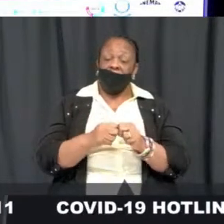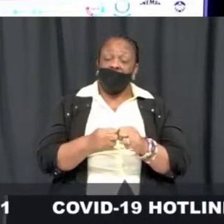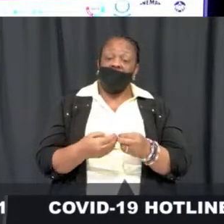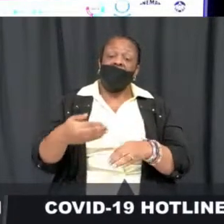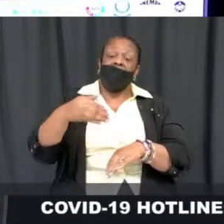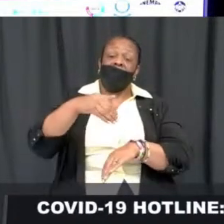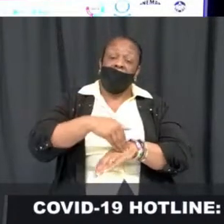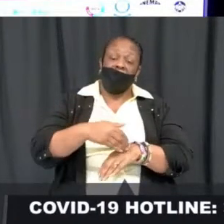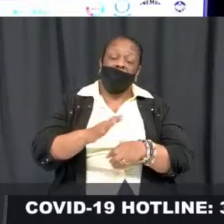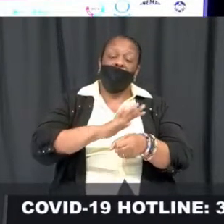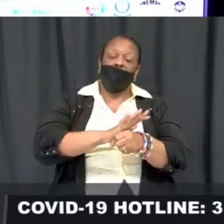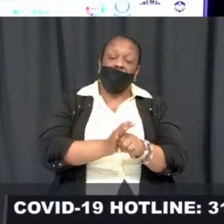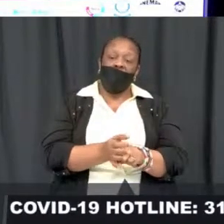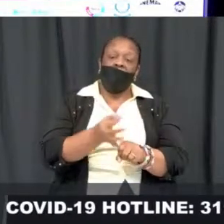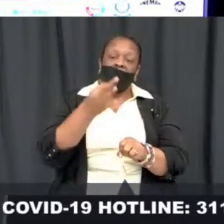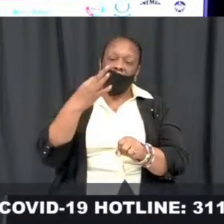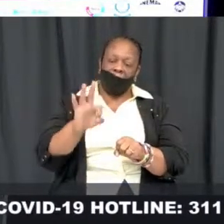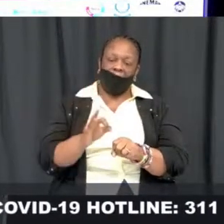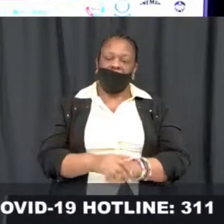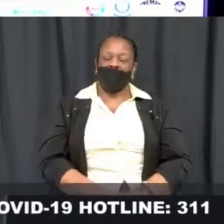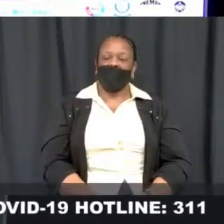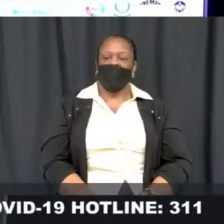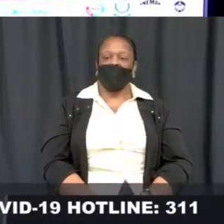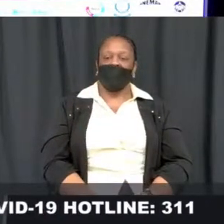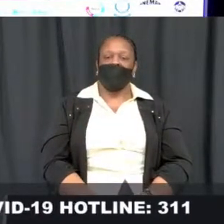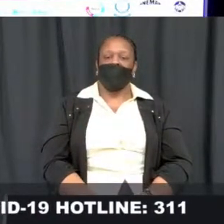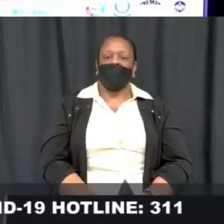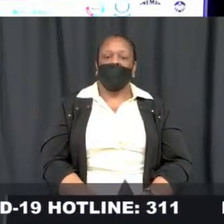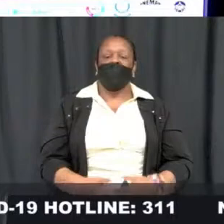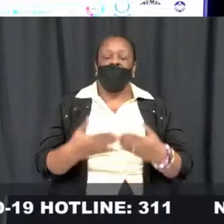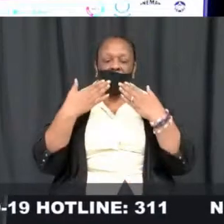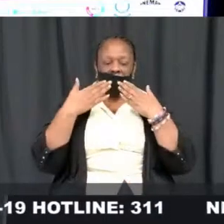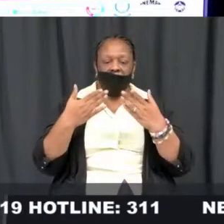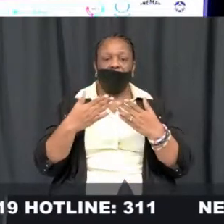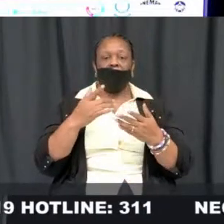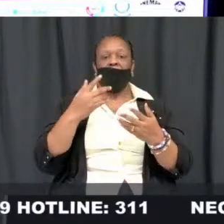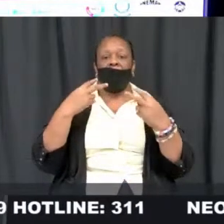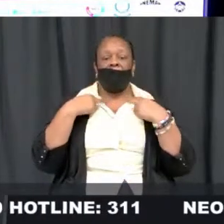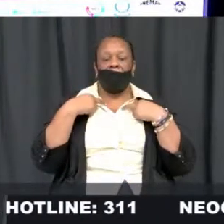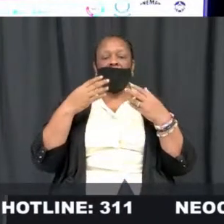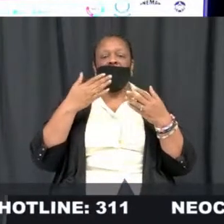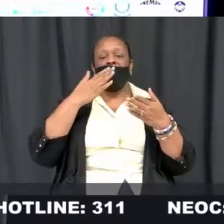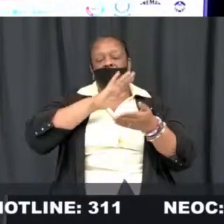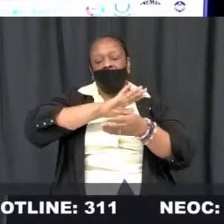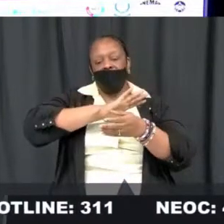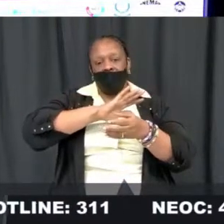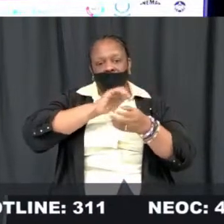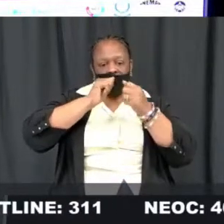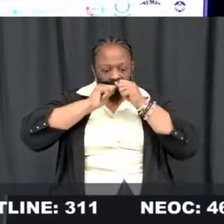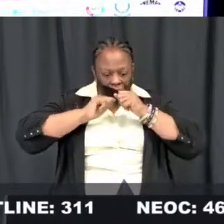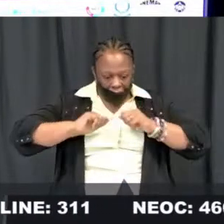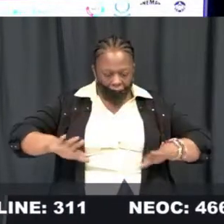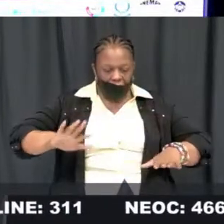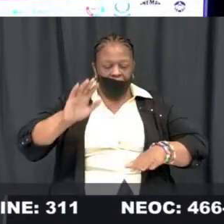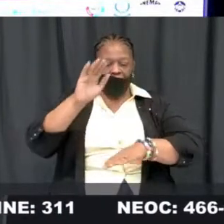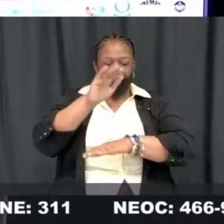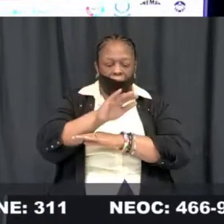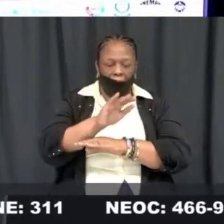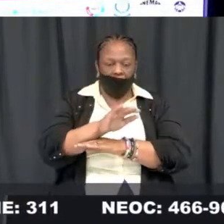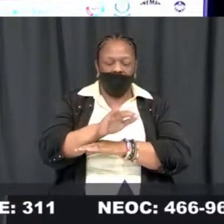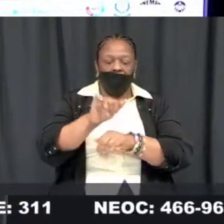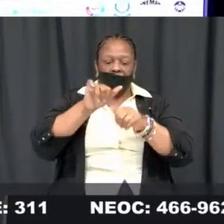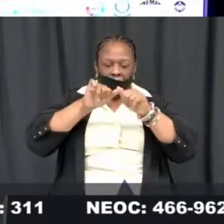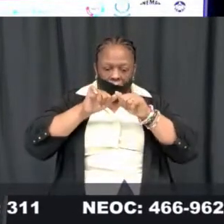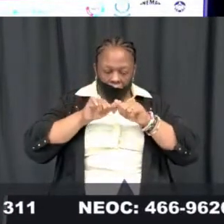COVID-19. So everyone have a blessed night, and please remember and keep that in mind as we continue to fight that